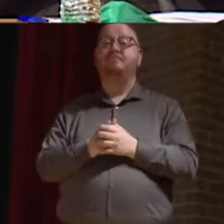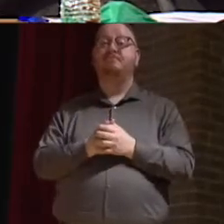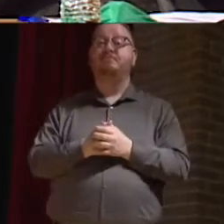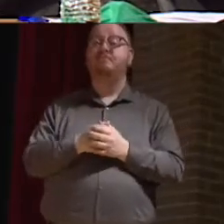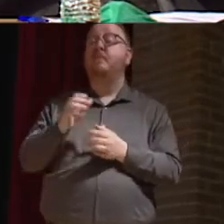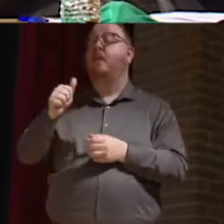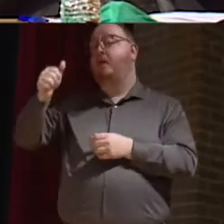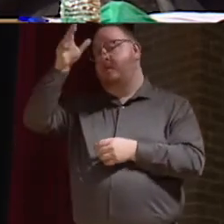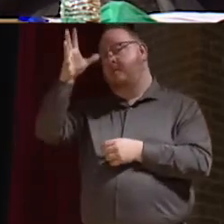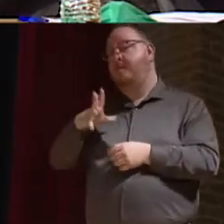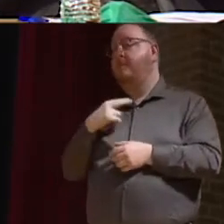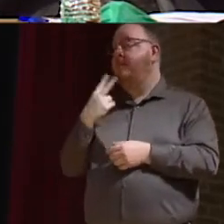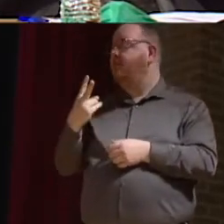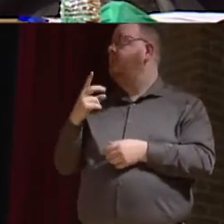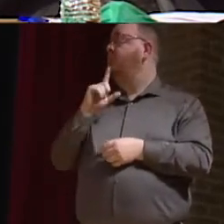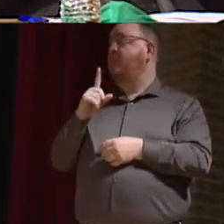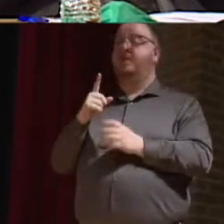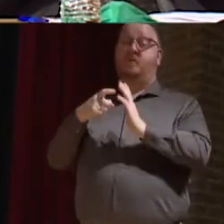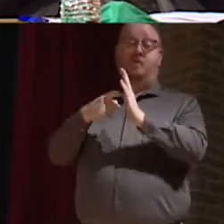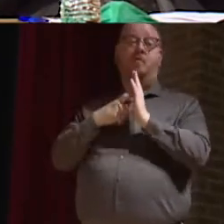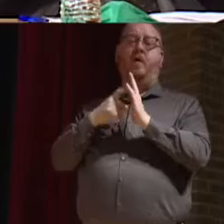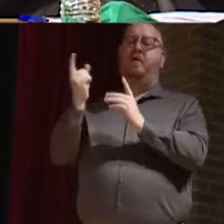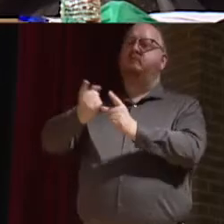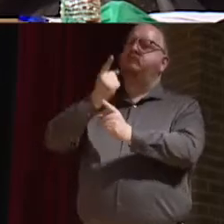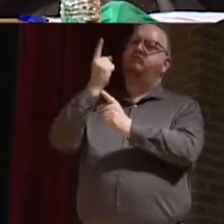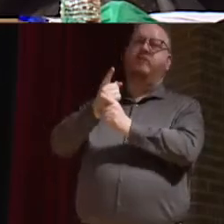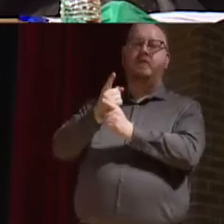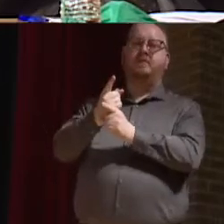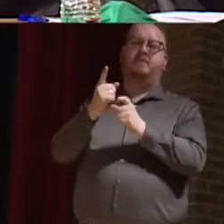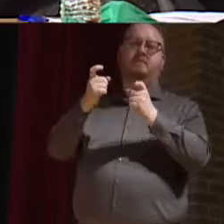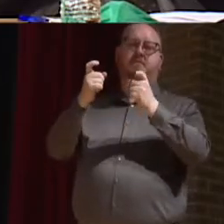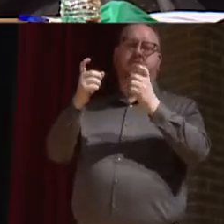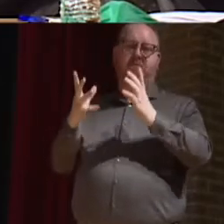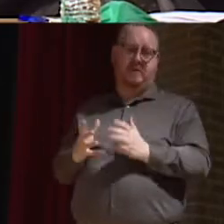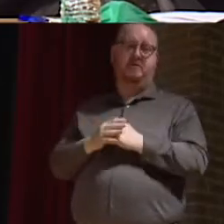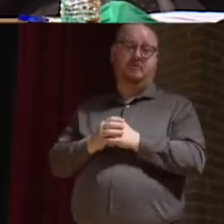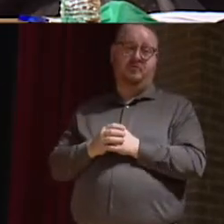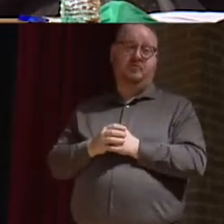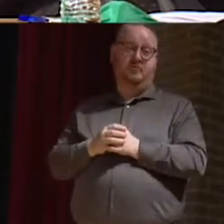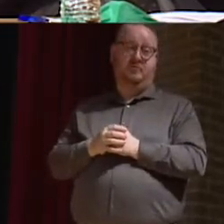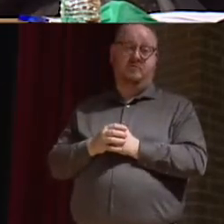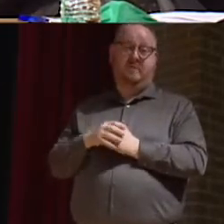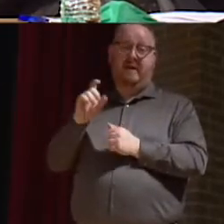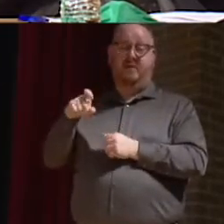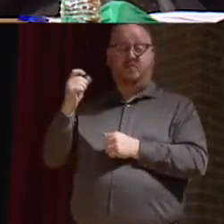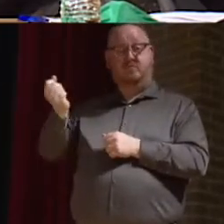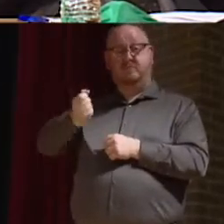right kind of manager to take on that job and have some patience and understand that